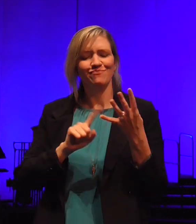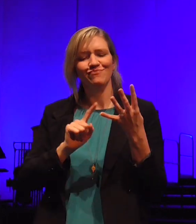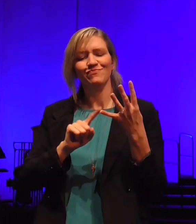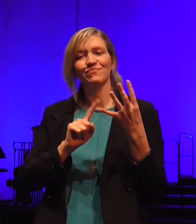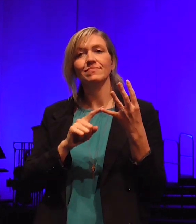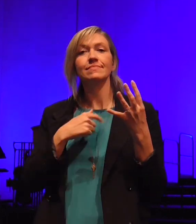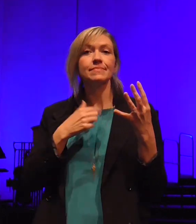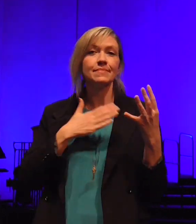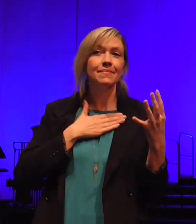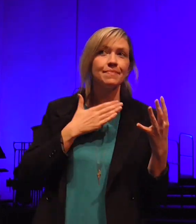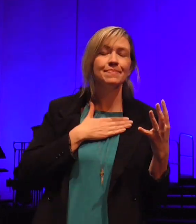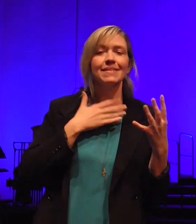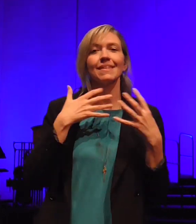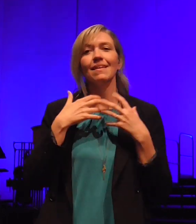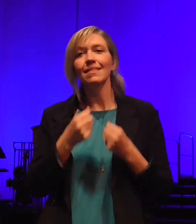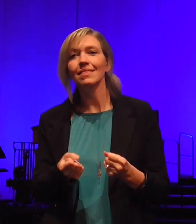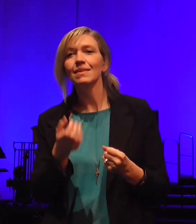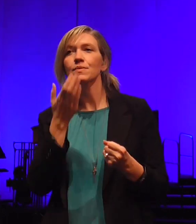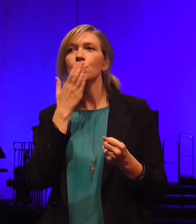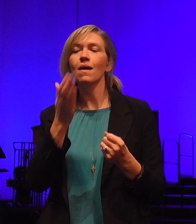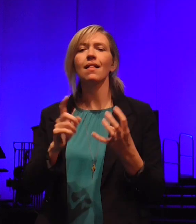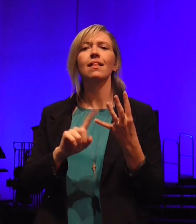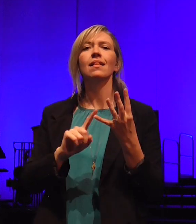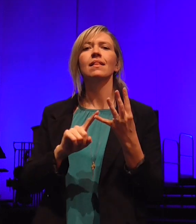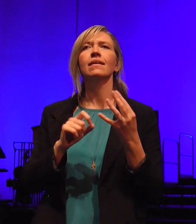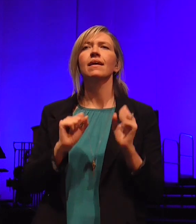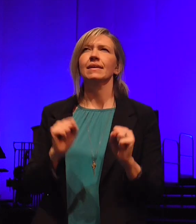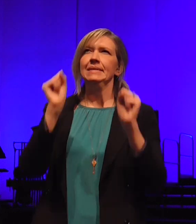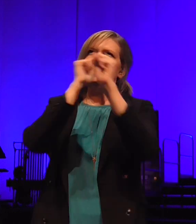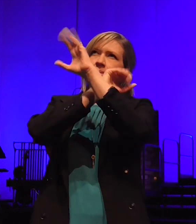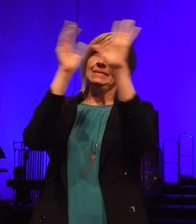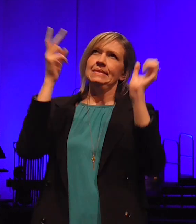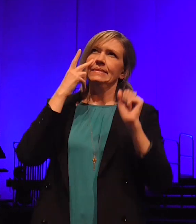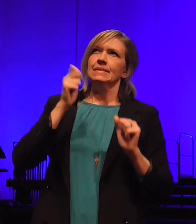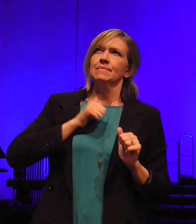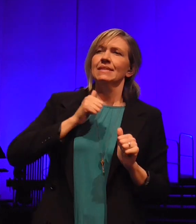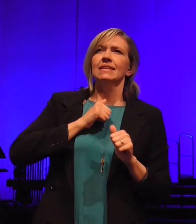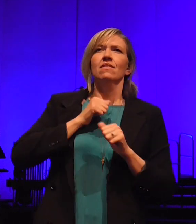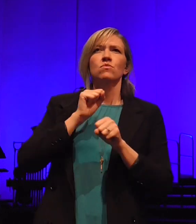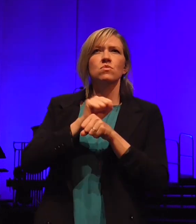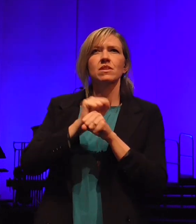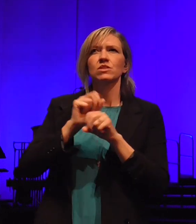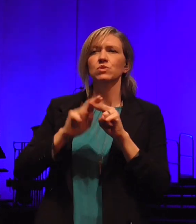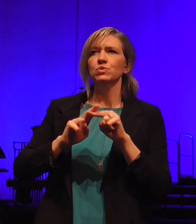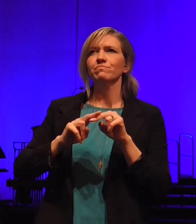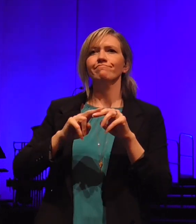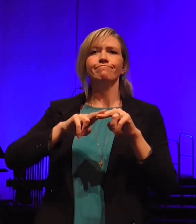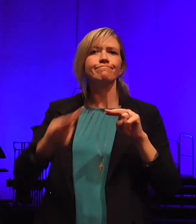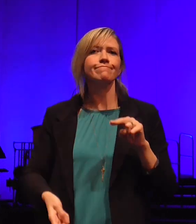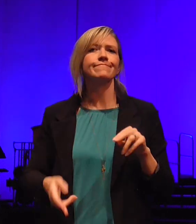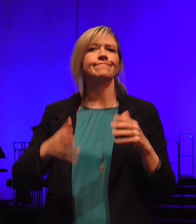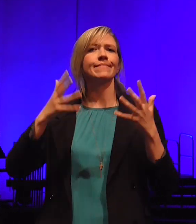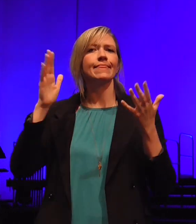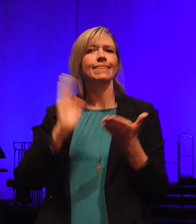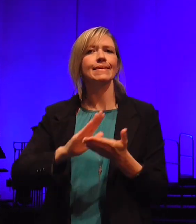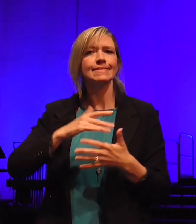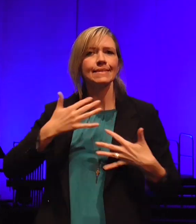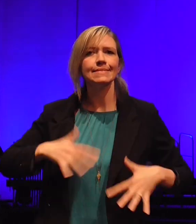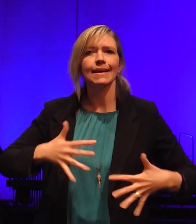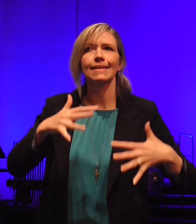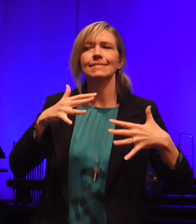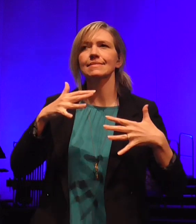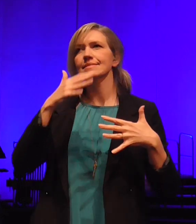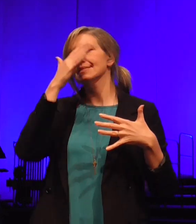I can see myself removing all of those habits that I've built up to prevent anxiety, and I'm moving back into